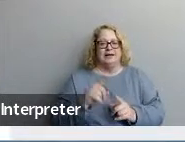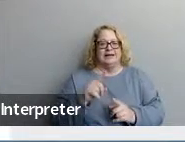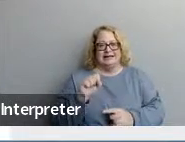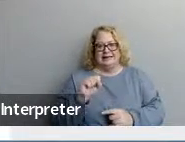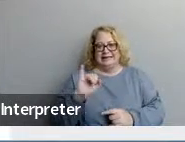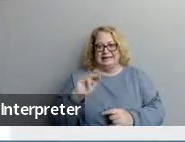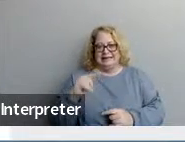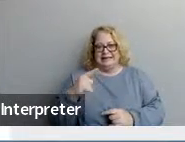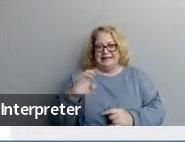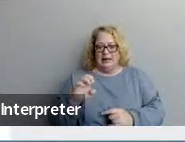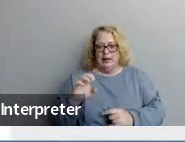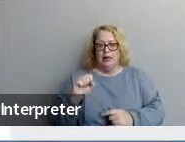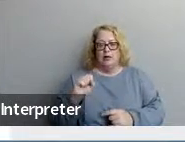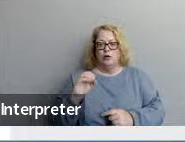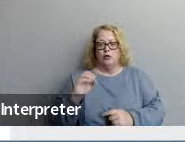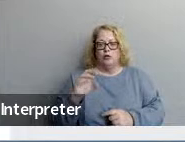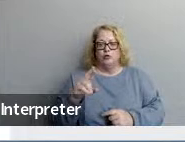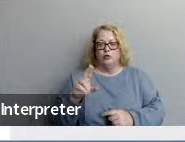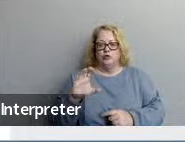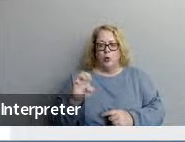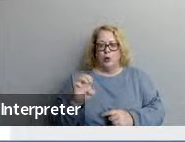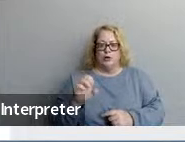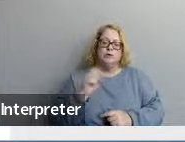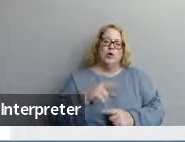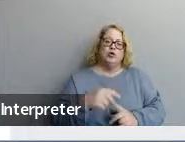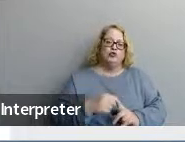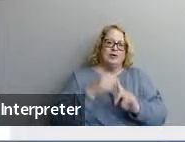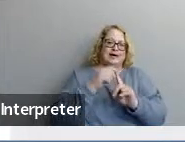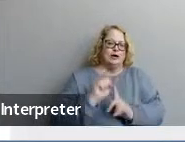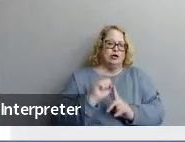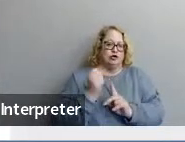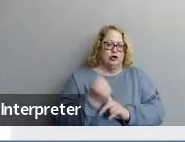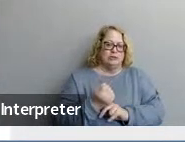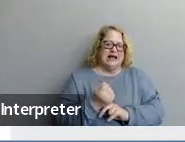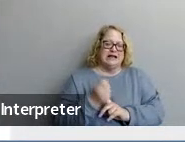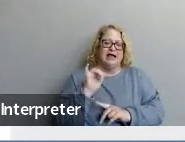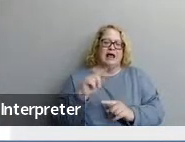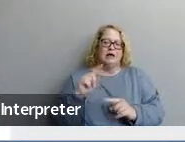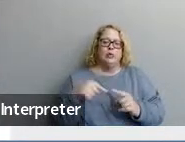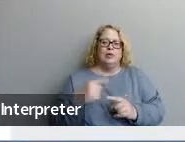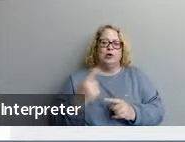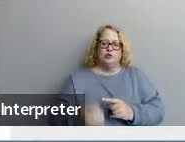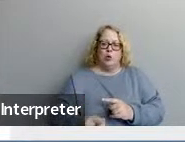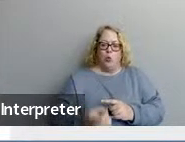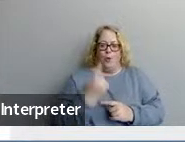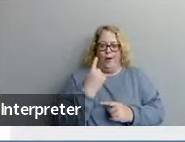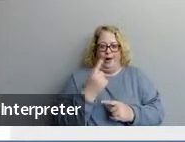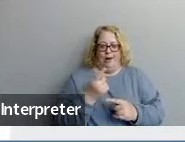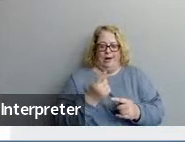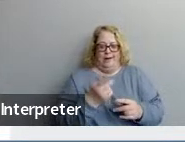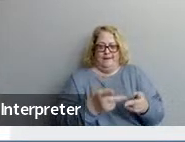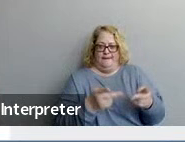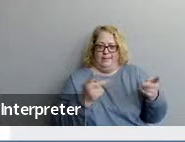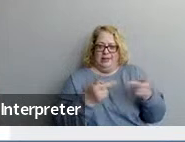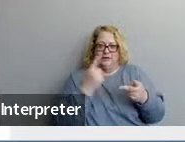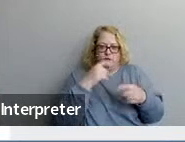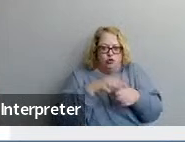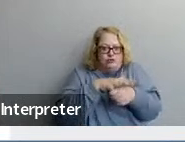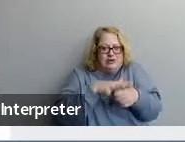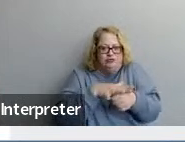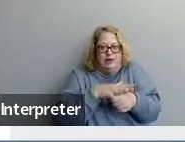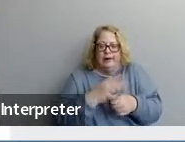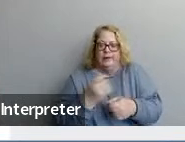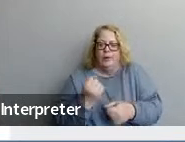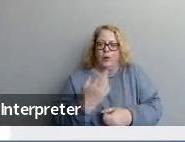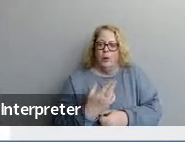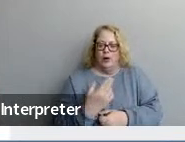source or unique circumstances, and that's when there's only one feasible source for the region or the